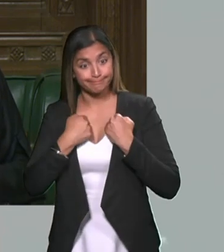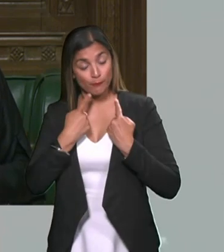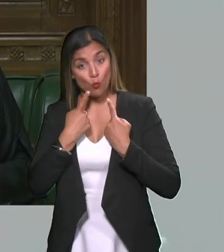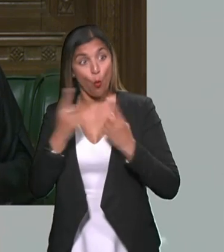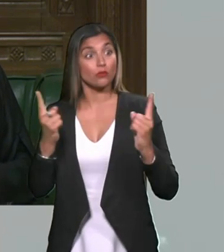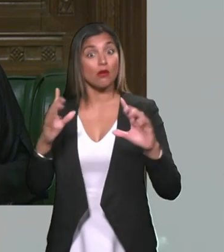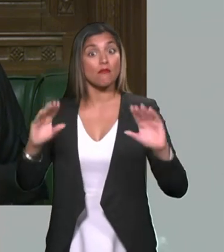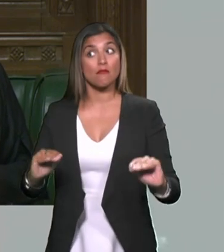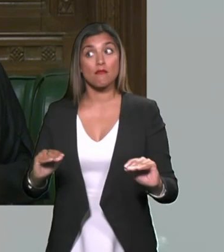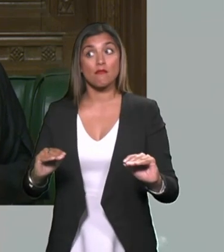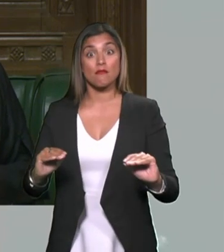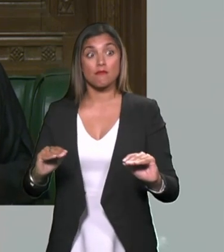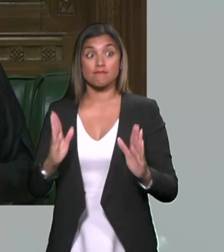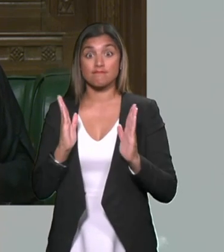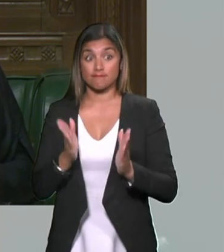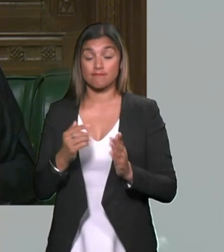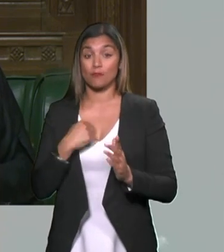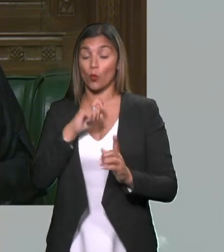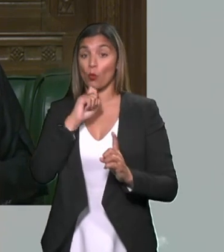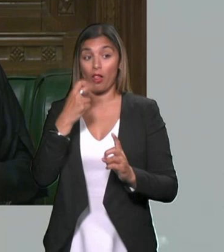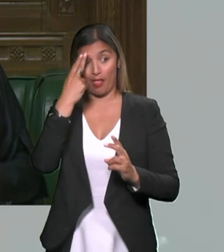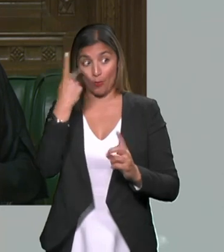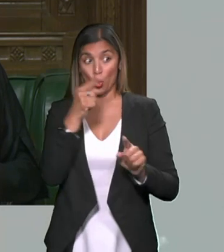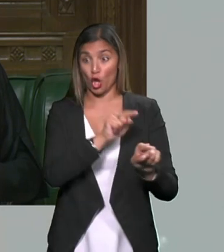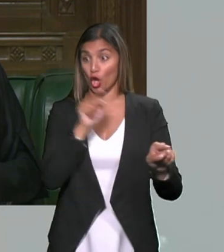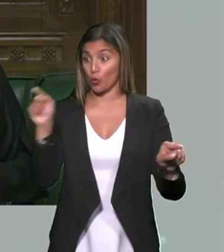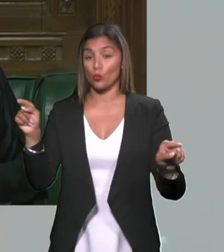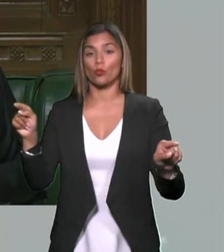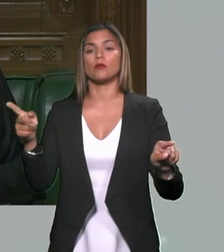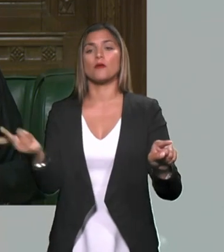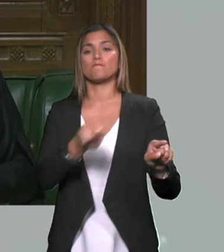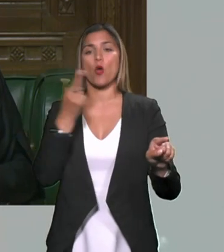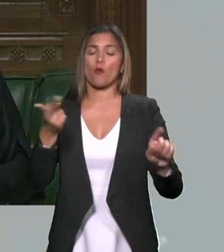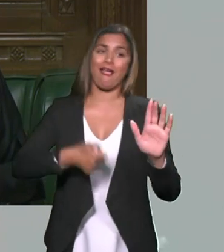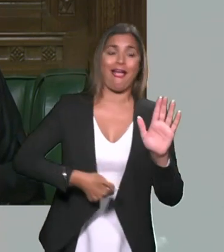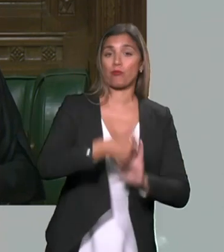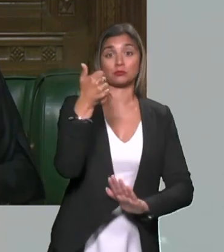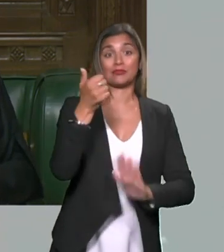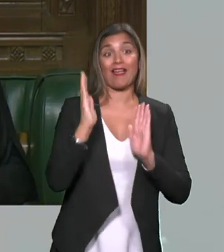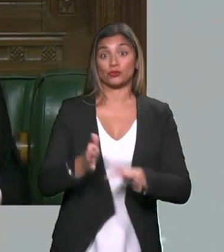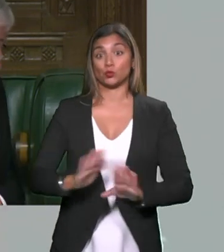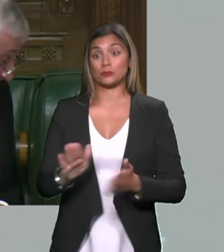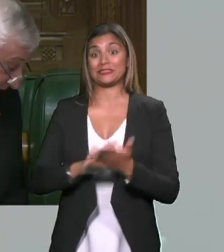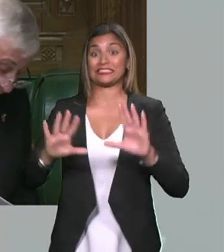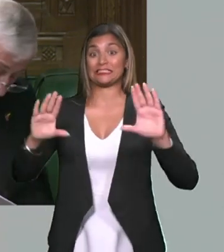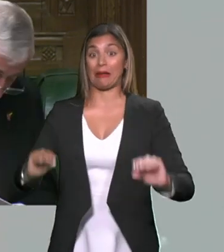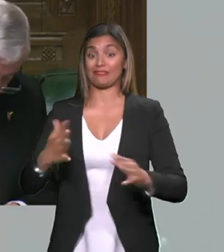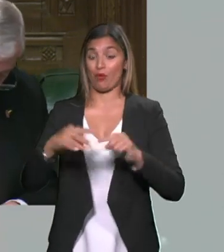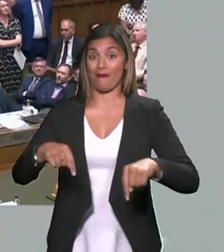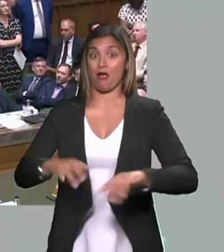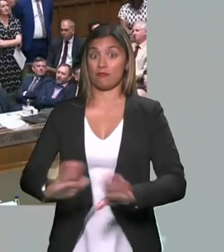be compelled to name both of them, which may lead to them being suspended from the House. Right,